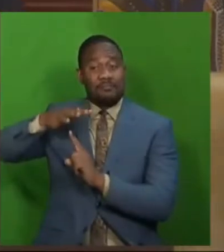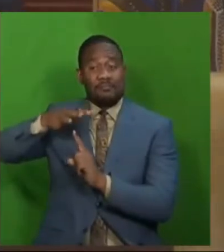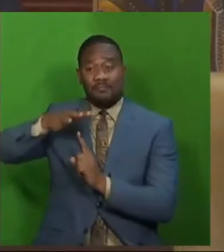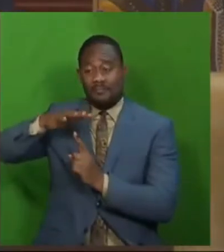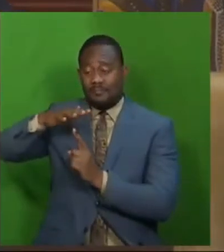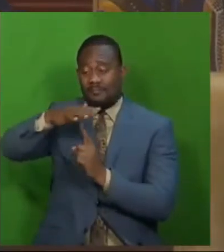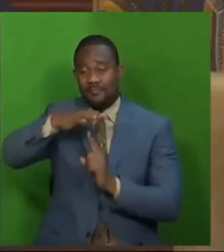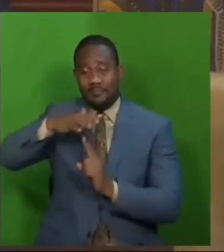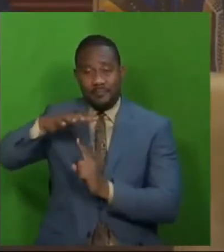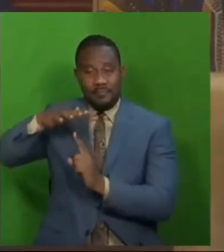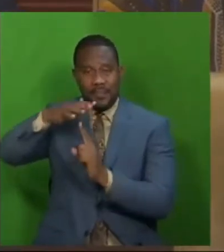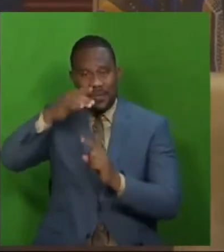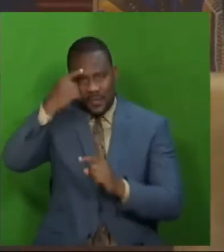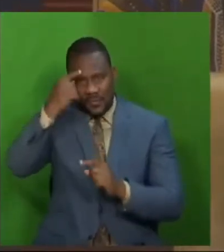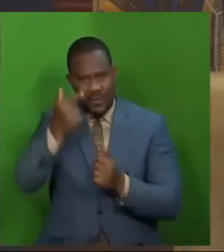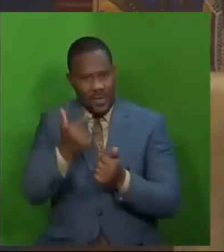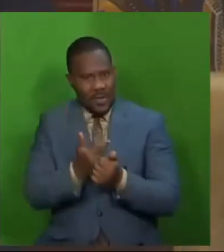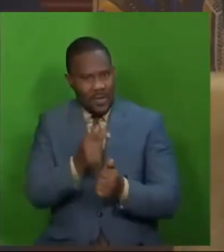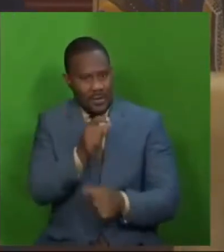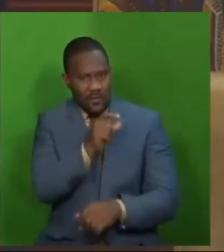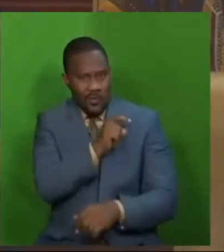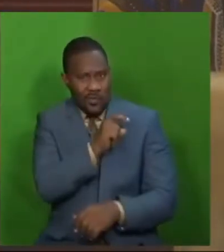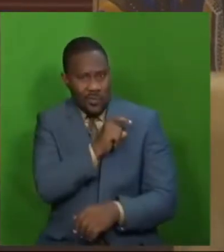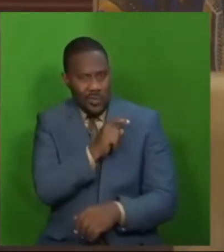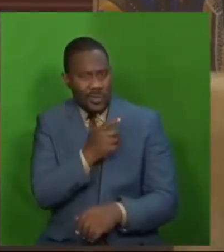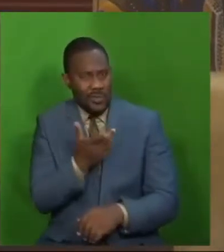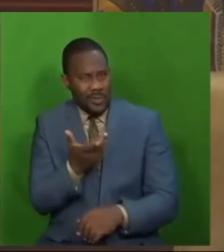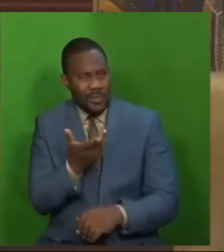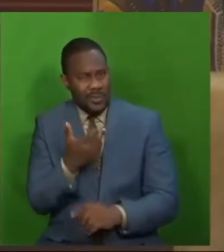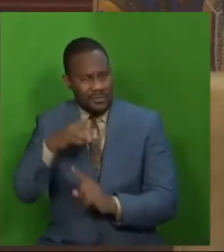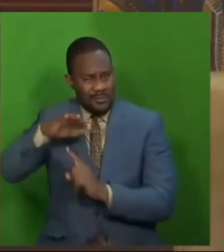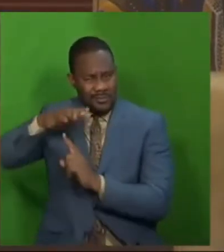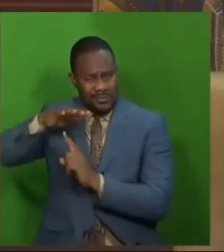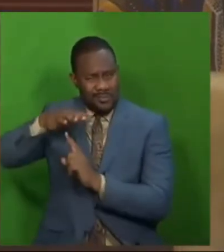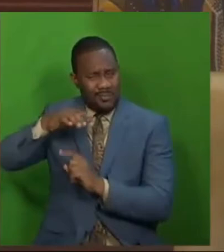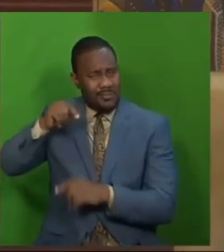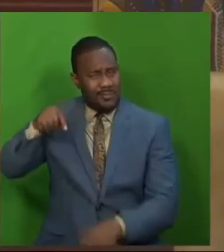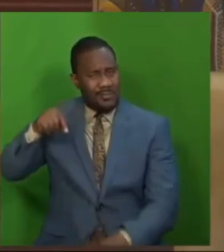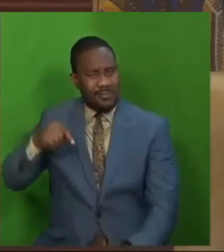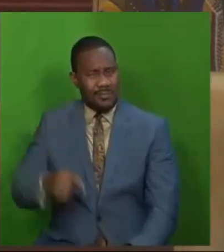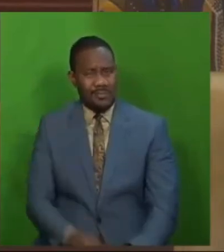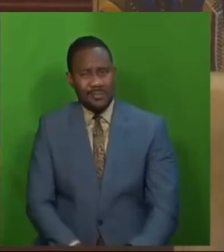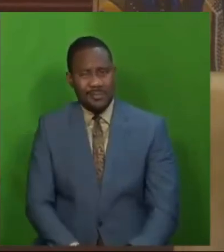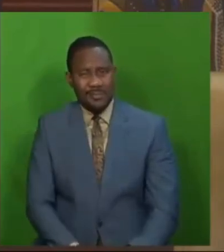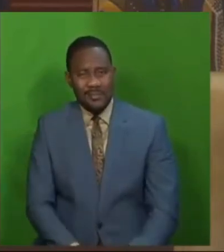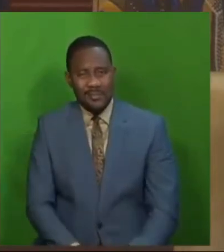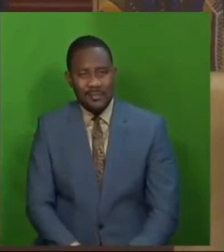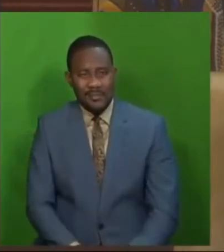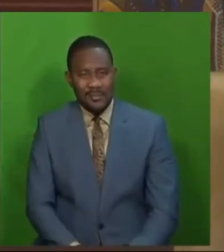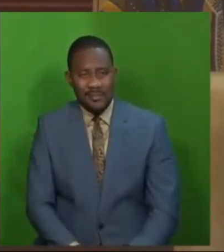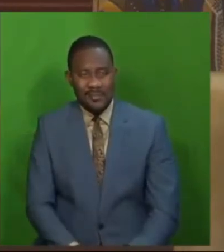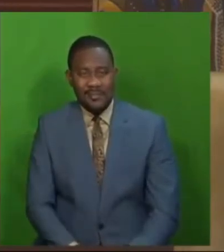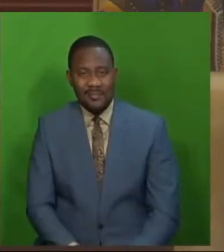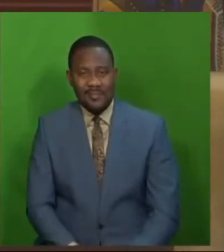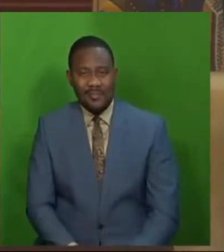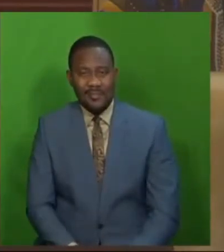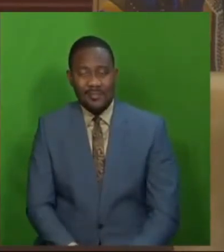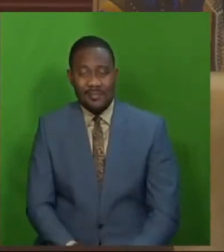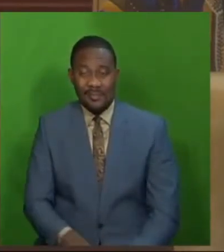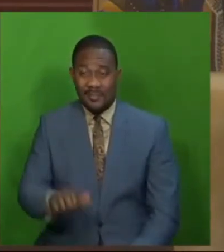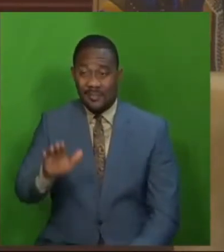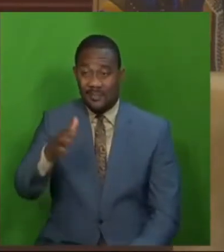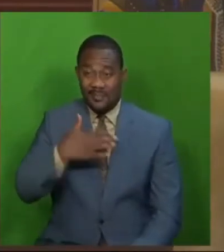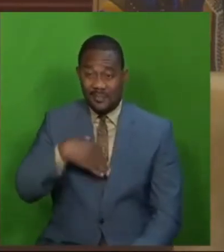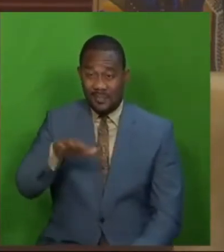for the Ghana Police Service. Helicopters for the Ghana Police Service. Mr. Speaker, this was stated. Honorable Member,